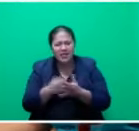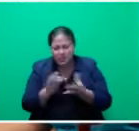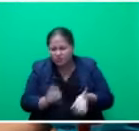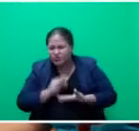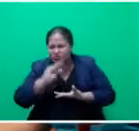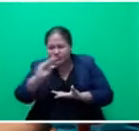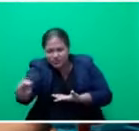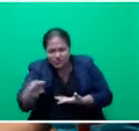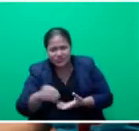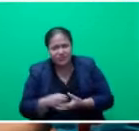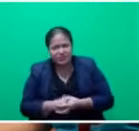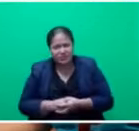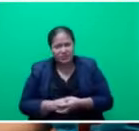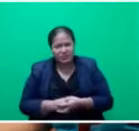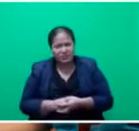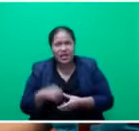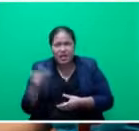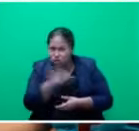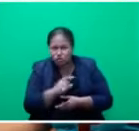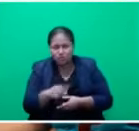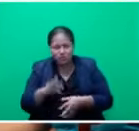what the Minister for Health should concentrate.